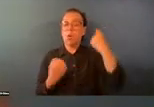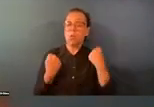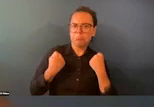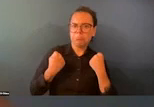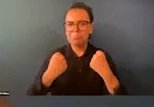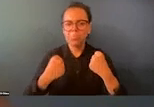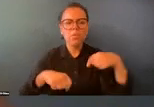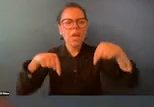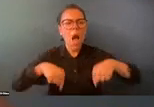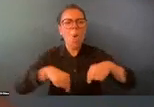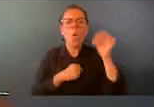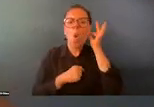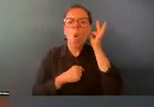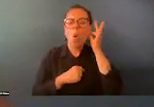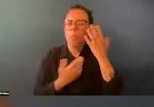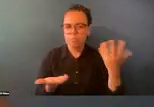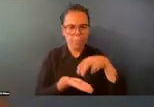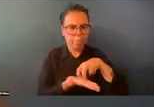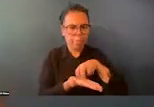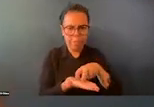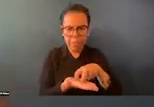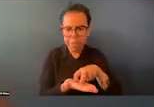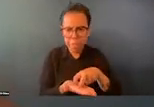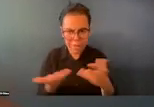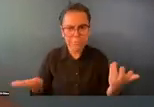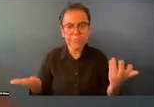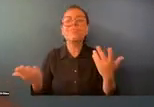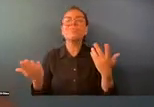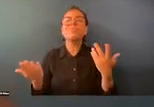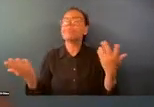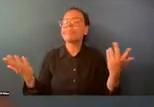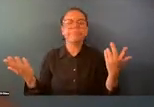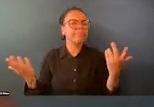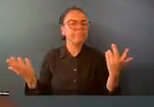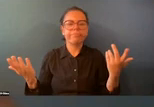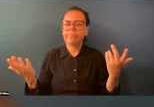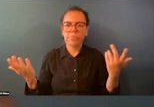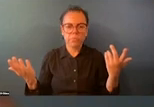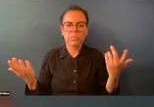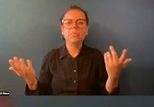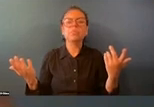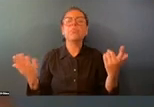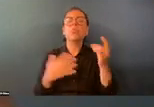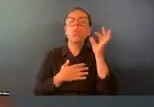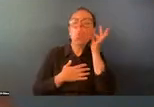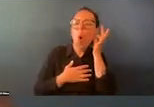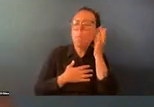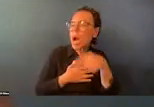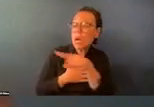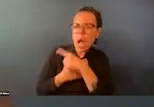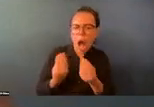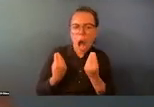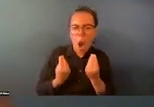communities that are dependent on local natural resources for their livelihoods, particularly in rural areas, where the majority of women